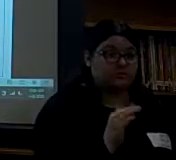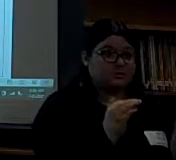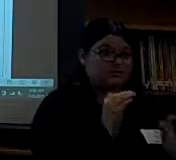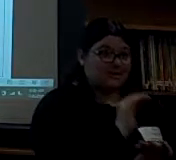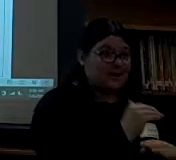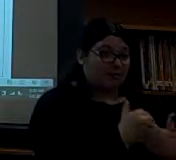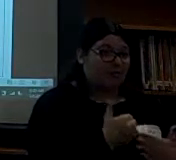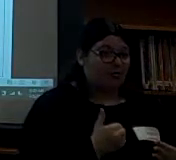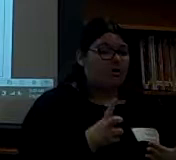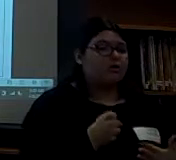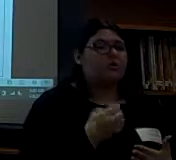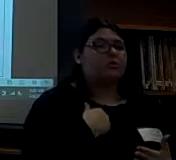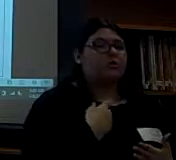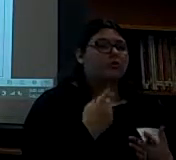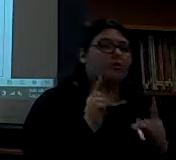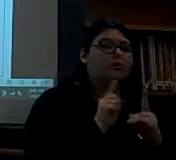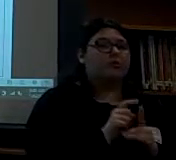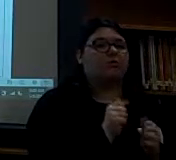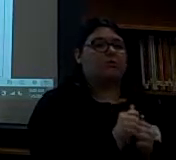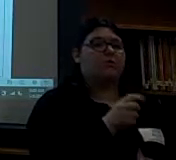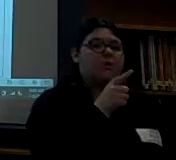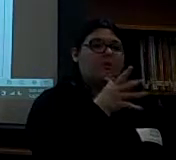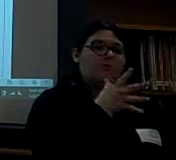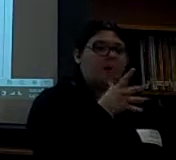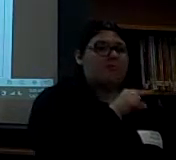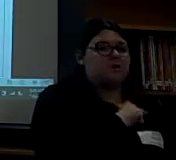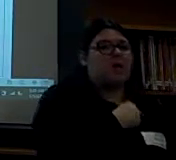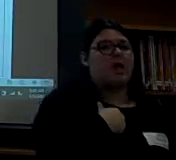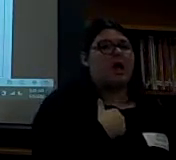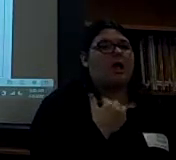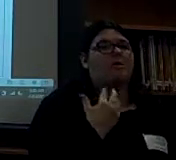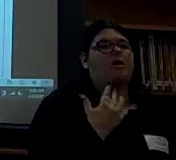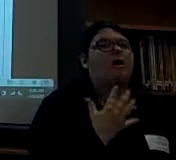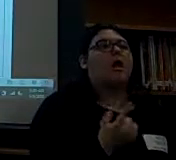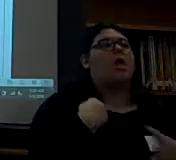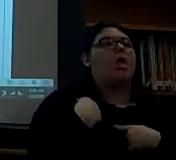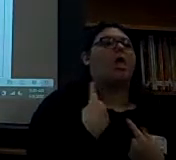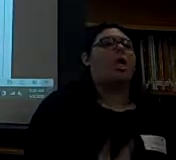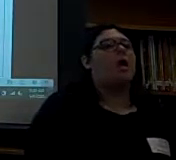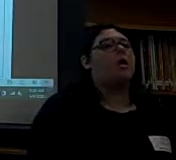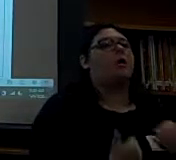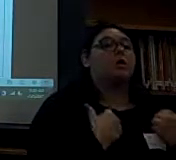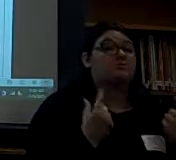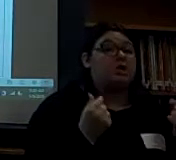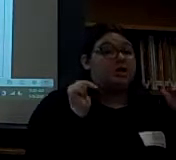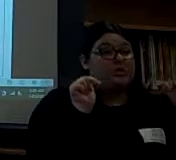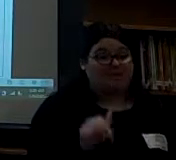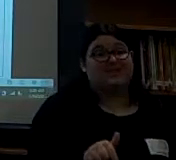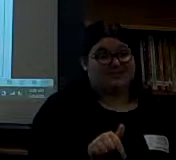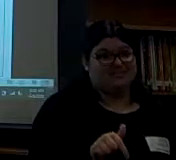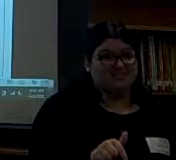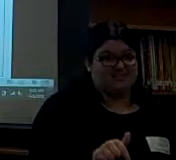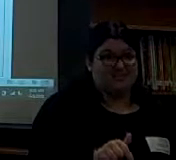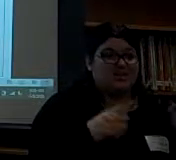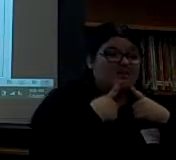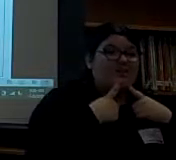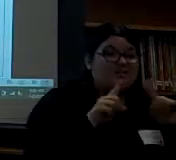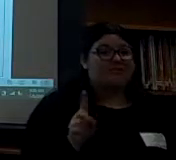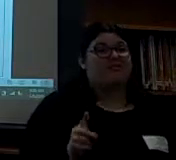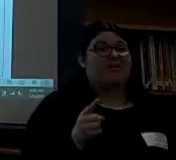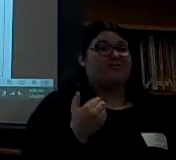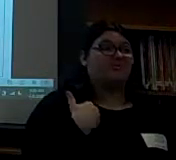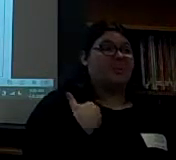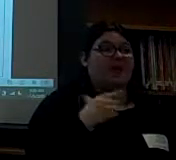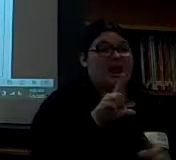so I went with the mom guilt, and I said, I have been waiting my entire life to do this. We finally got the